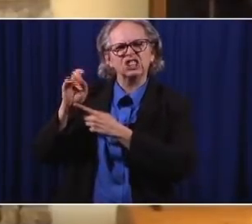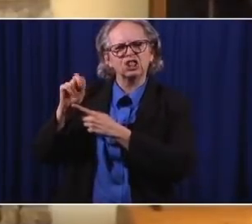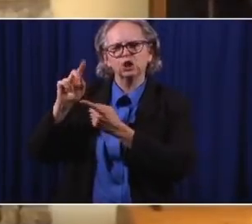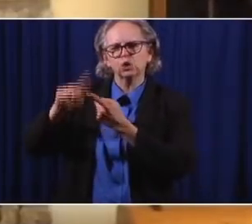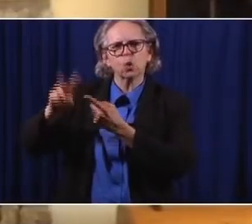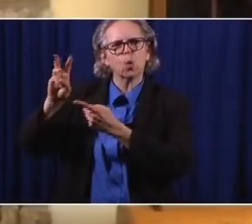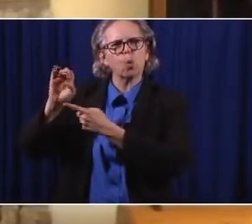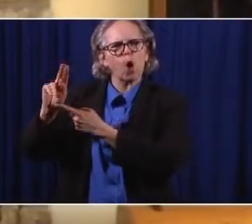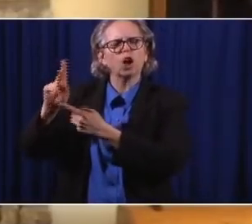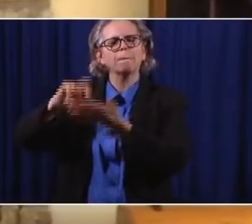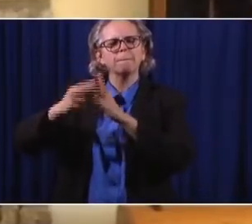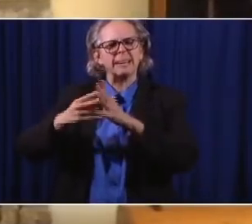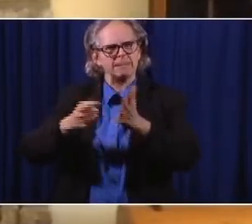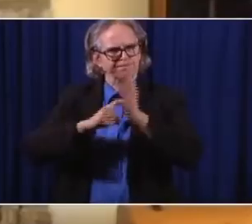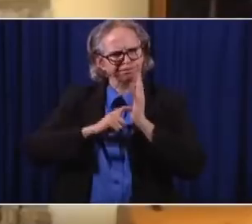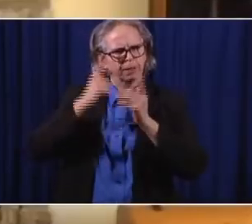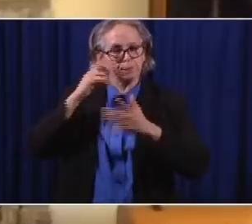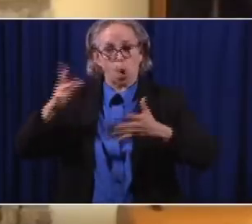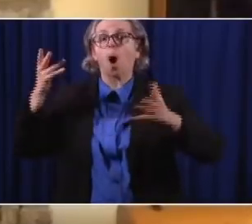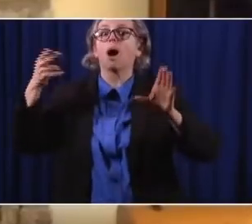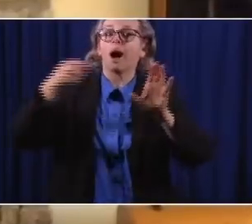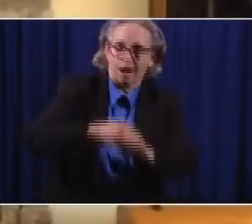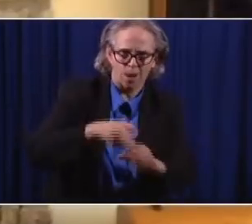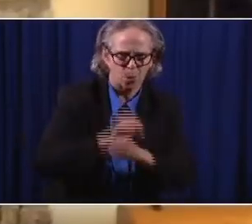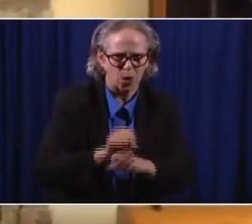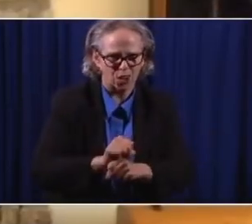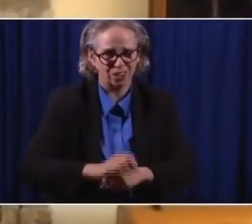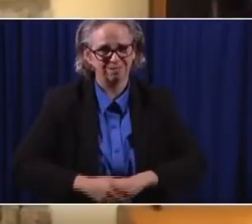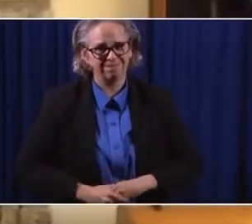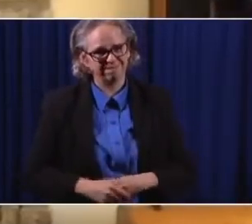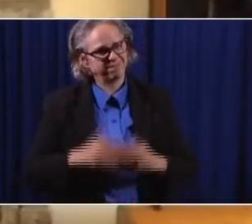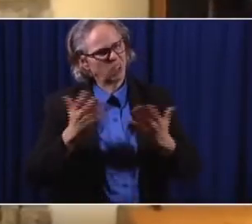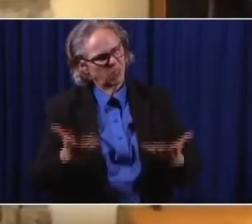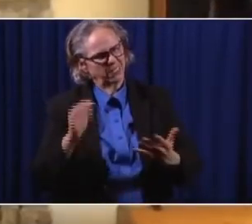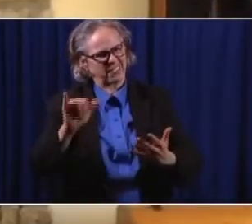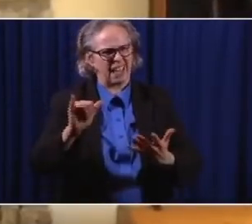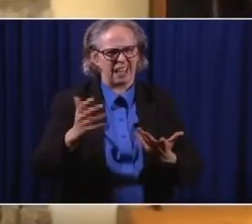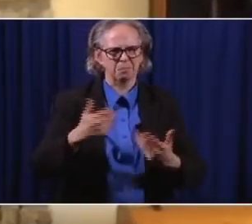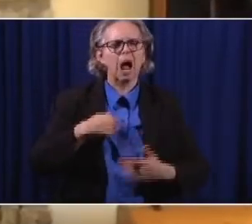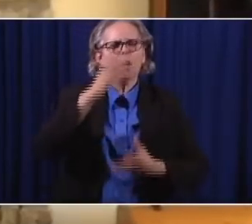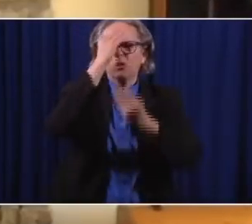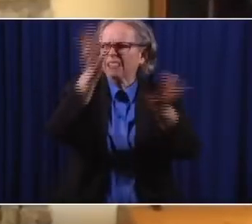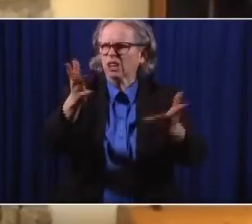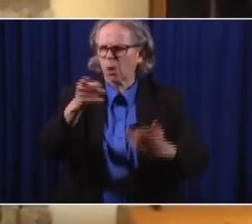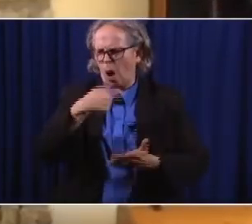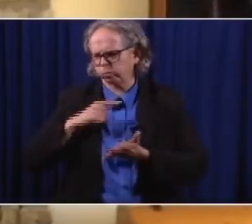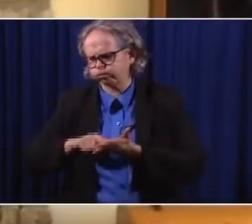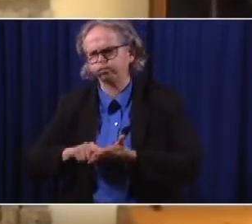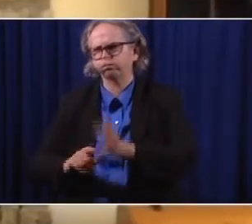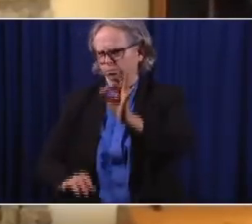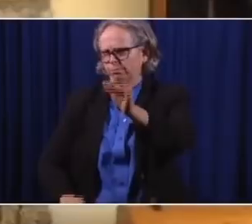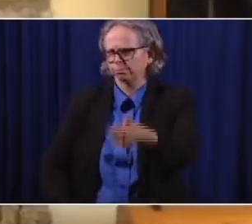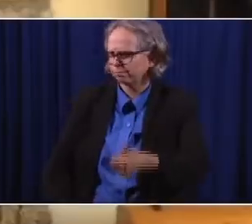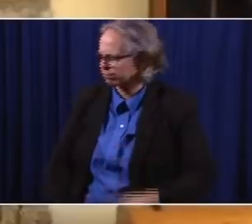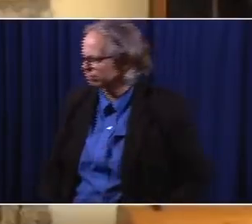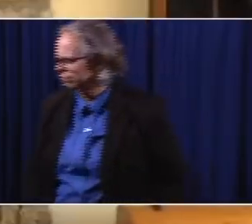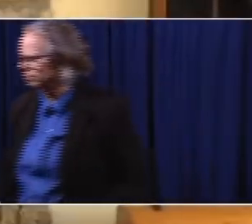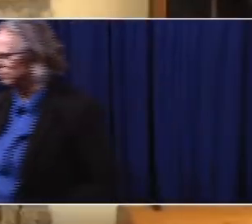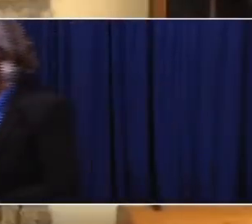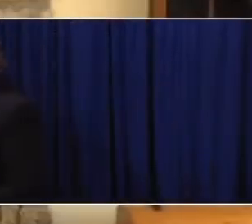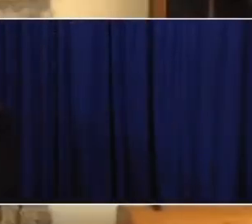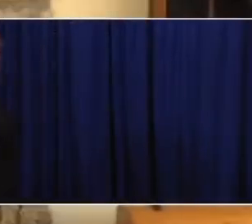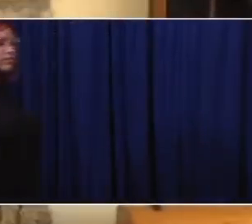feeling in regard to that. Thank you. Next question is from Jess Harden at